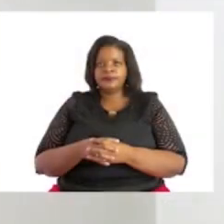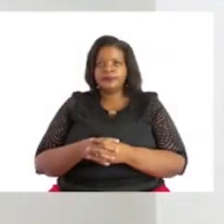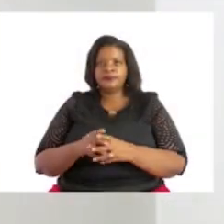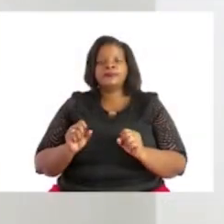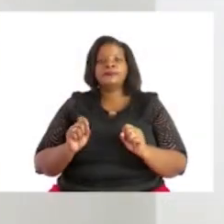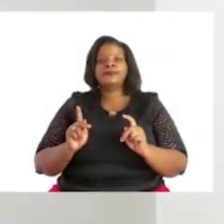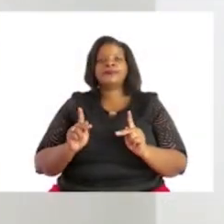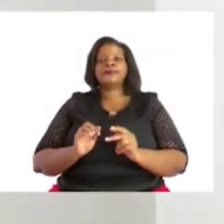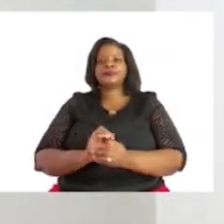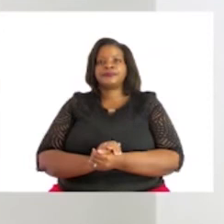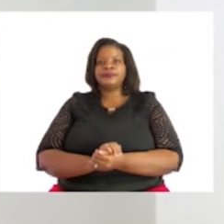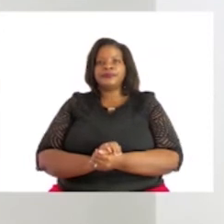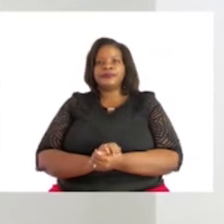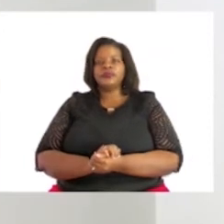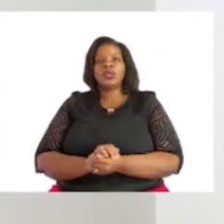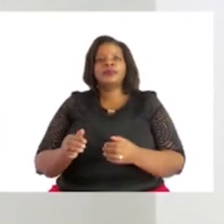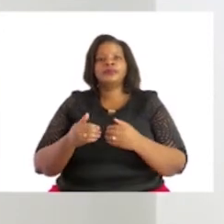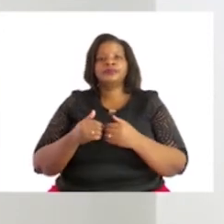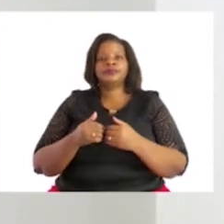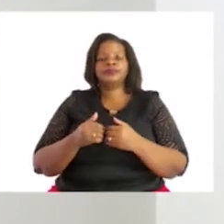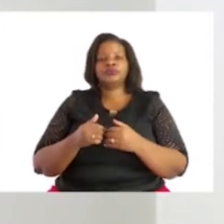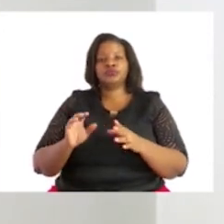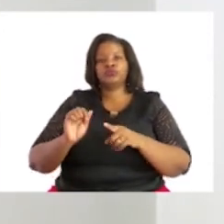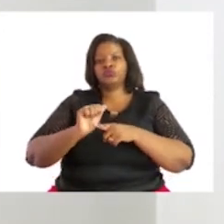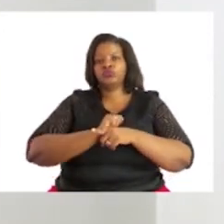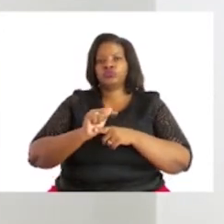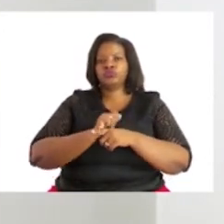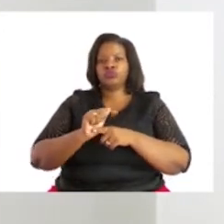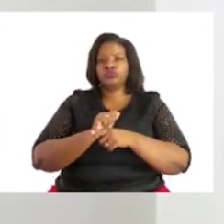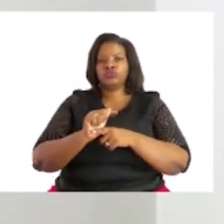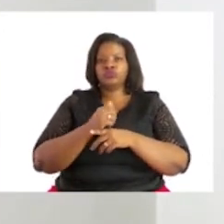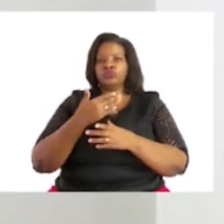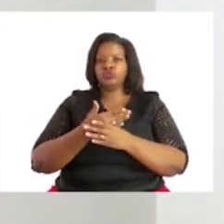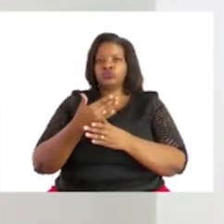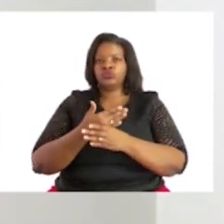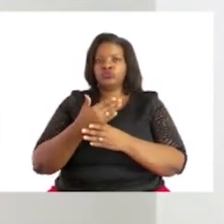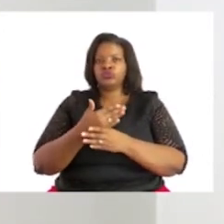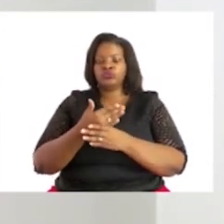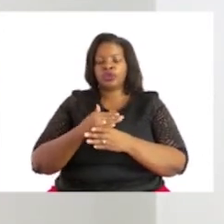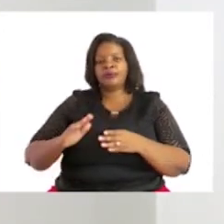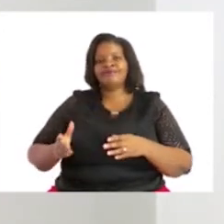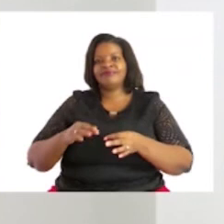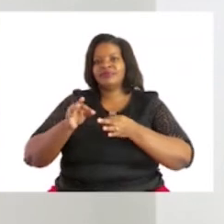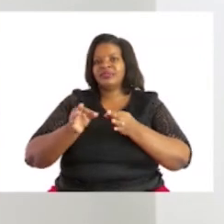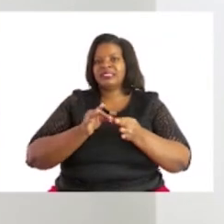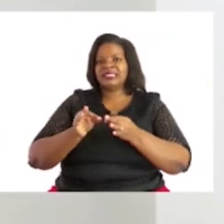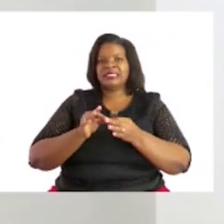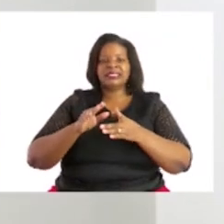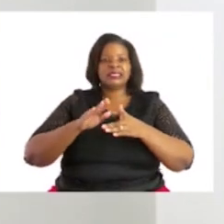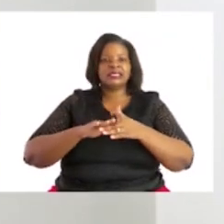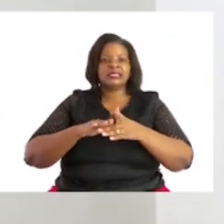Okay, to start with a practical activity here, I would like to explain about the